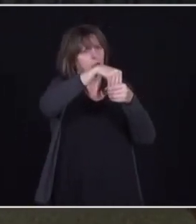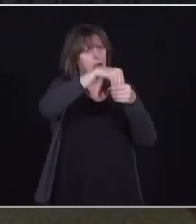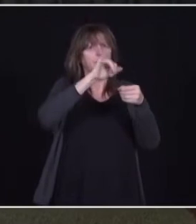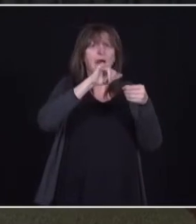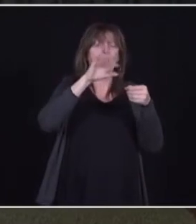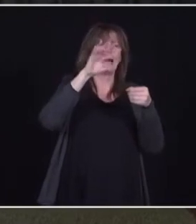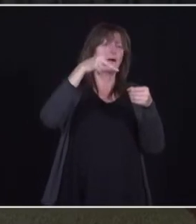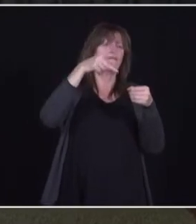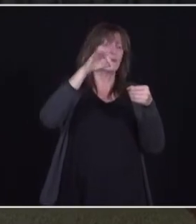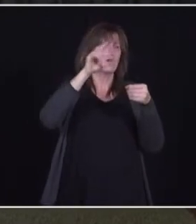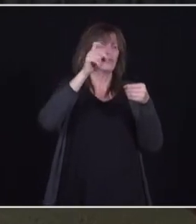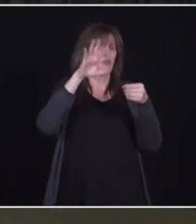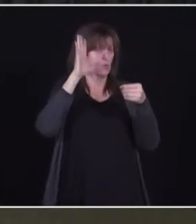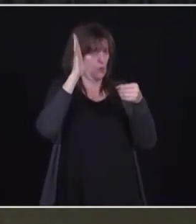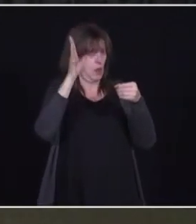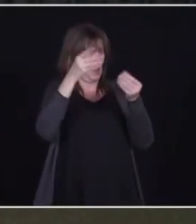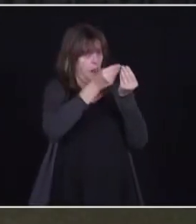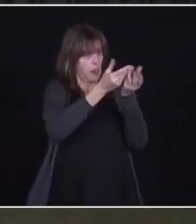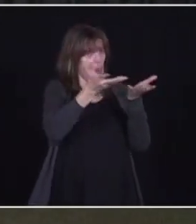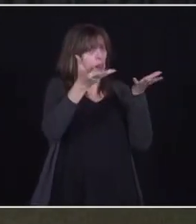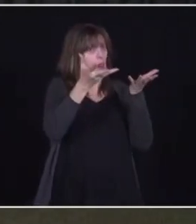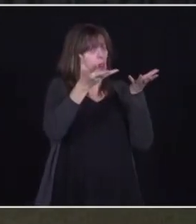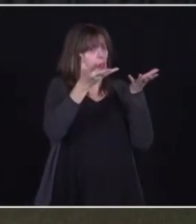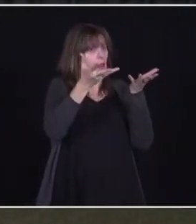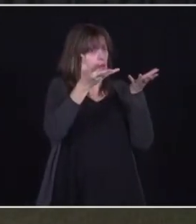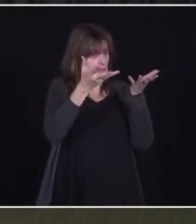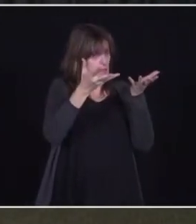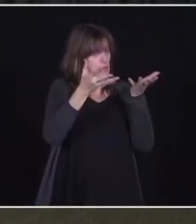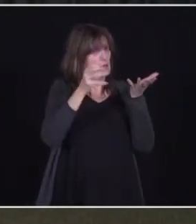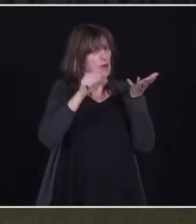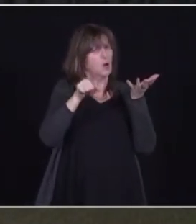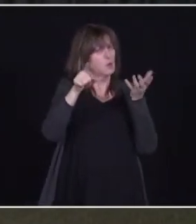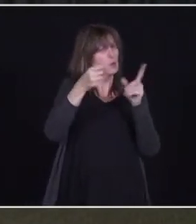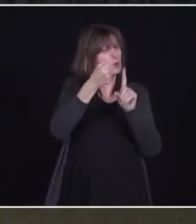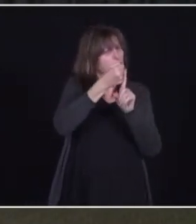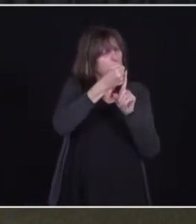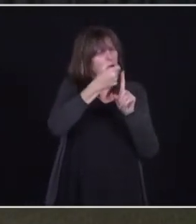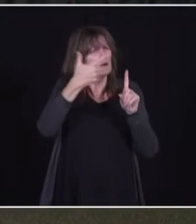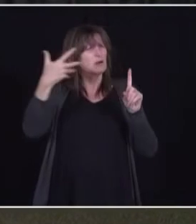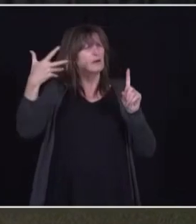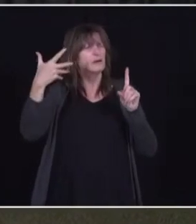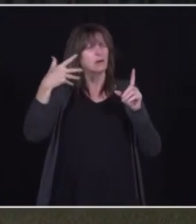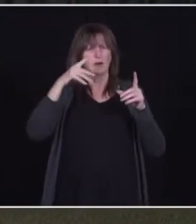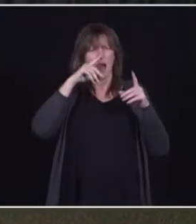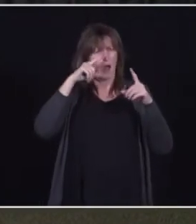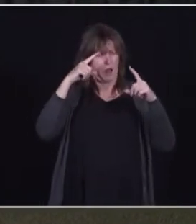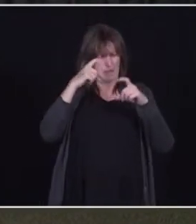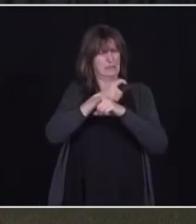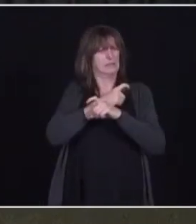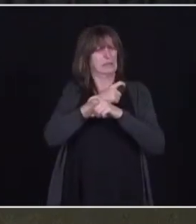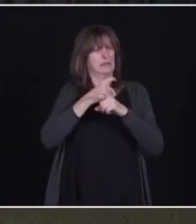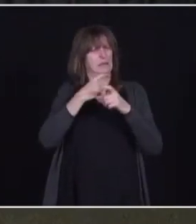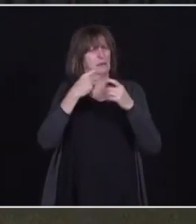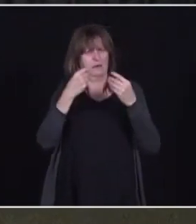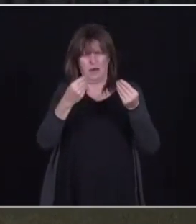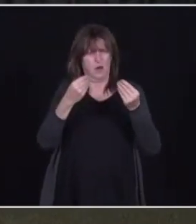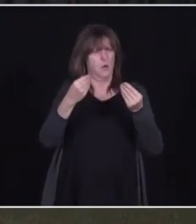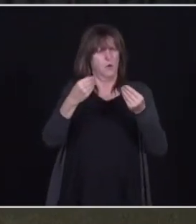how that went in Ontario and maybe explain to people a little bit more about the complexity in getting this thing from an airport out